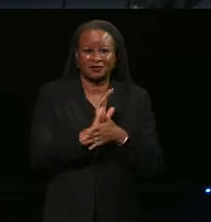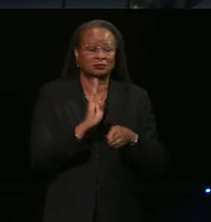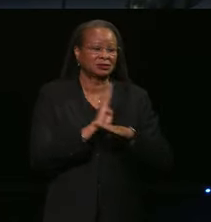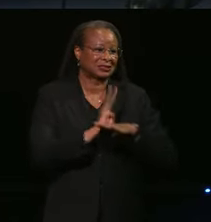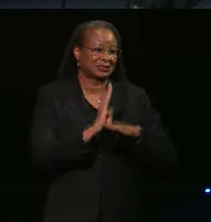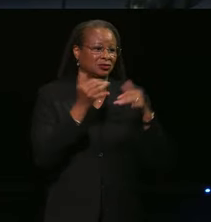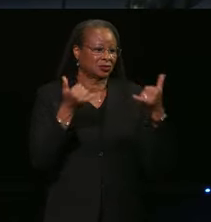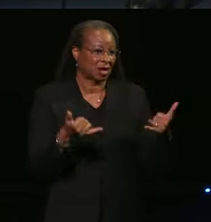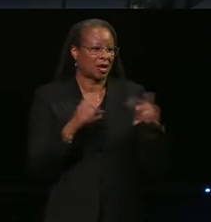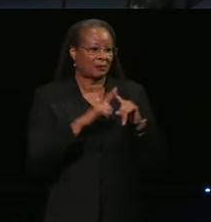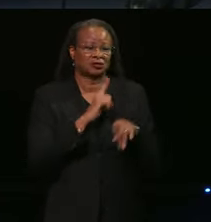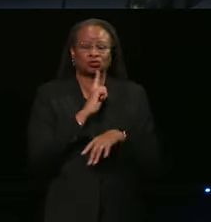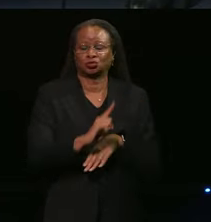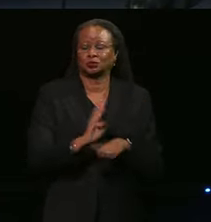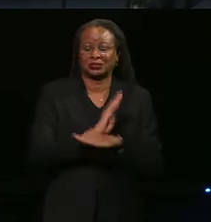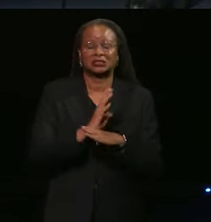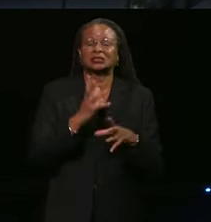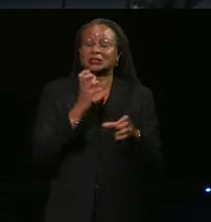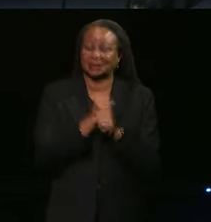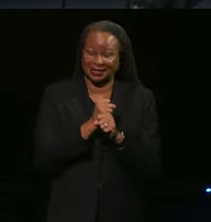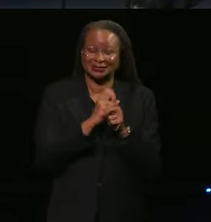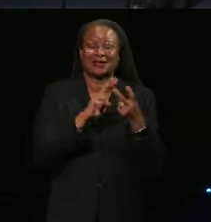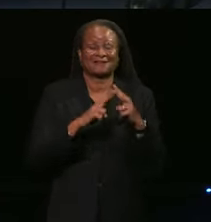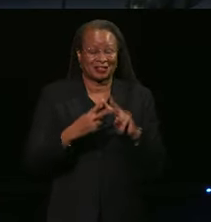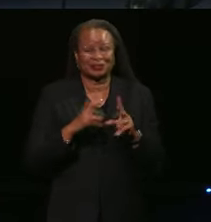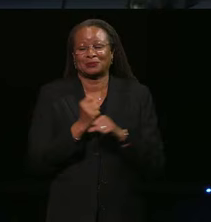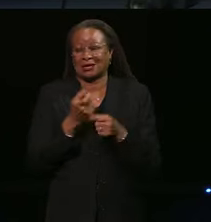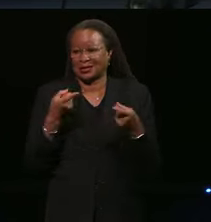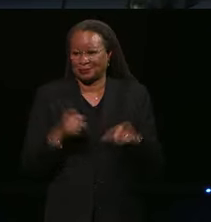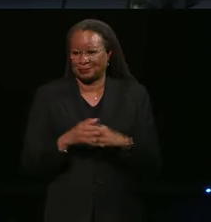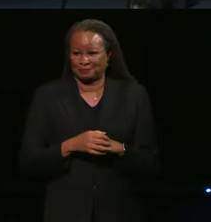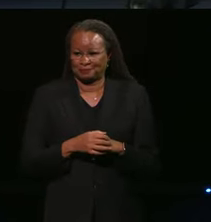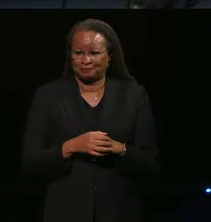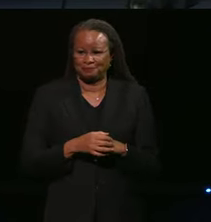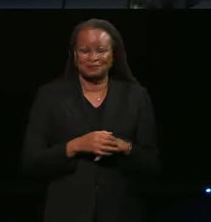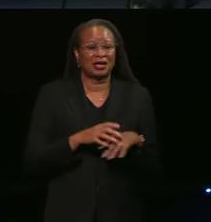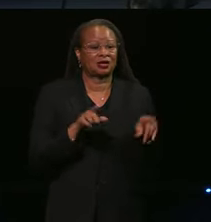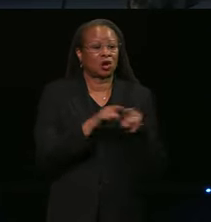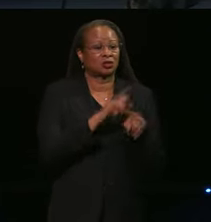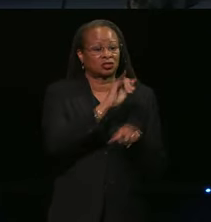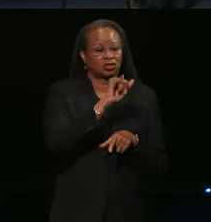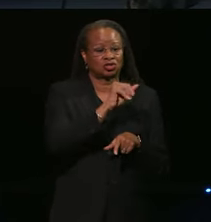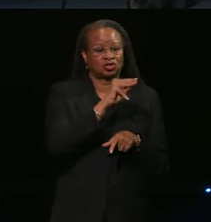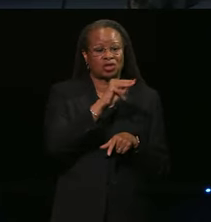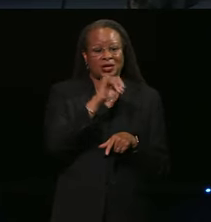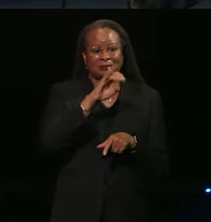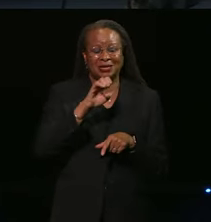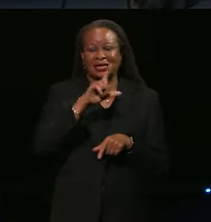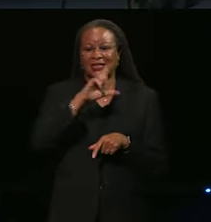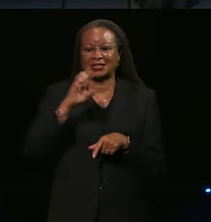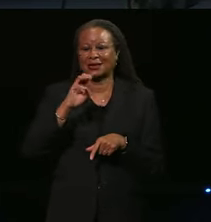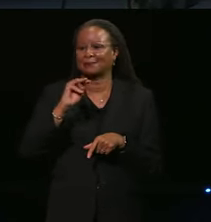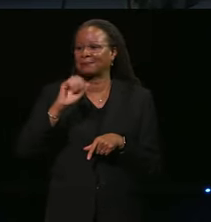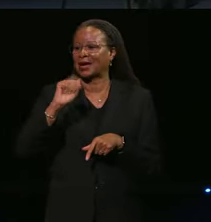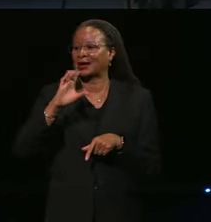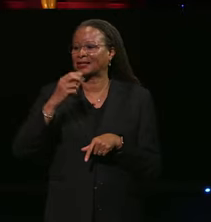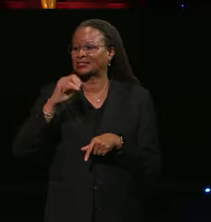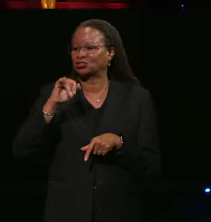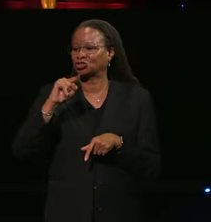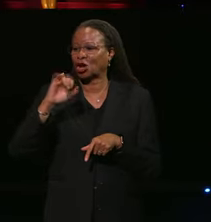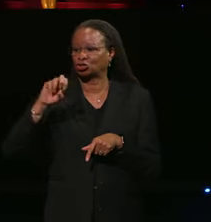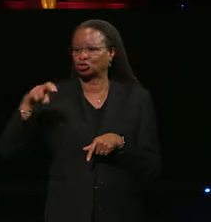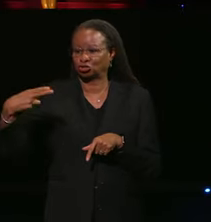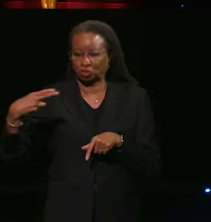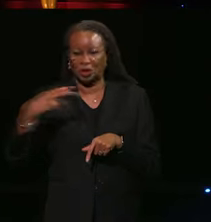but yeah, it truly takes a village. Yeah, and of course, Jamie Lee McIntosh, who was the hairdresser that I worked with, absolutely, was yeah, phenomenal as